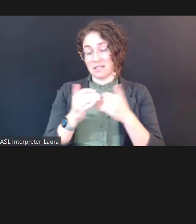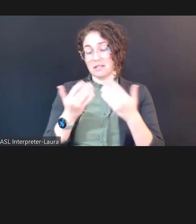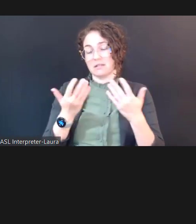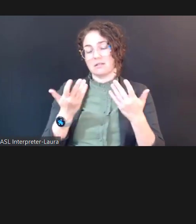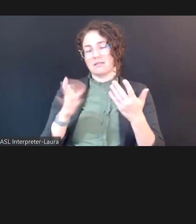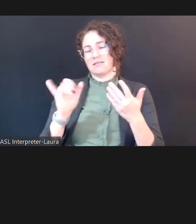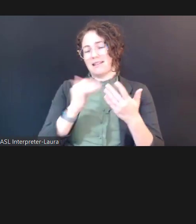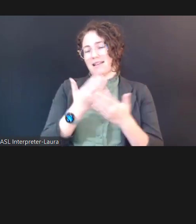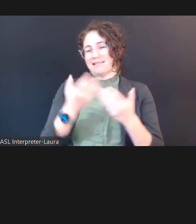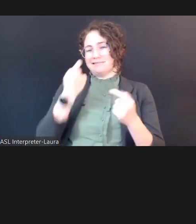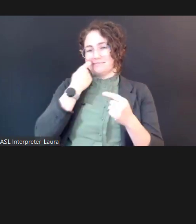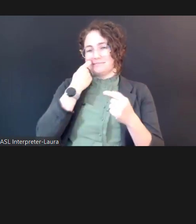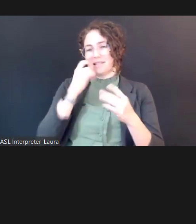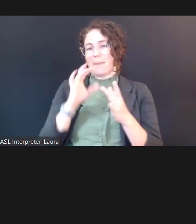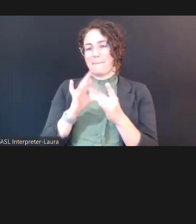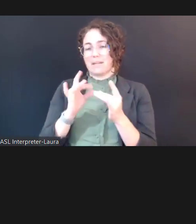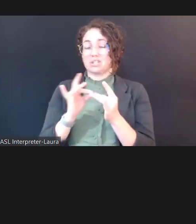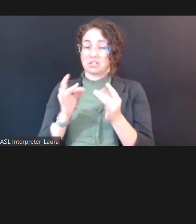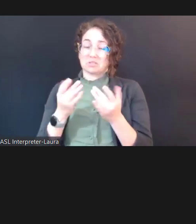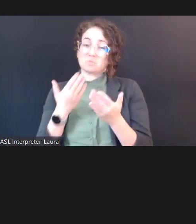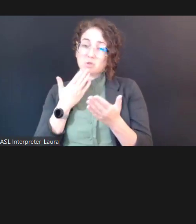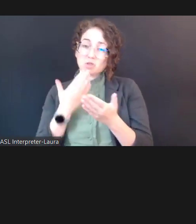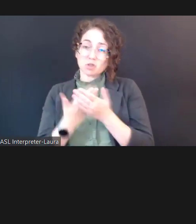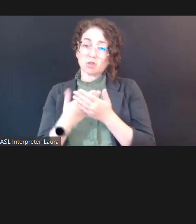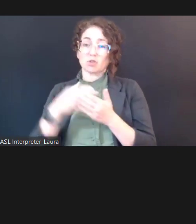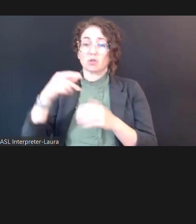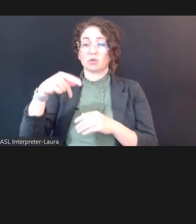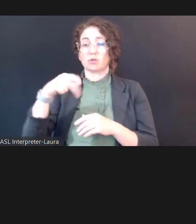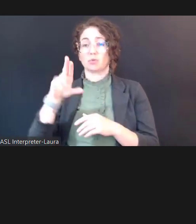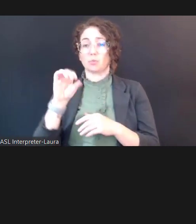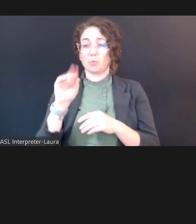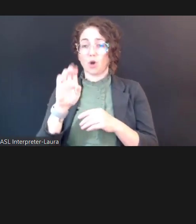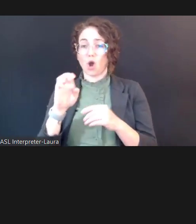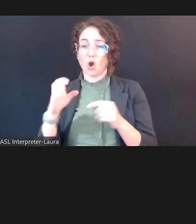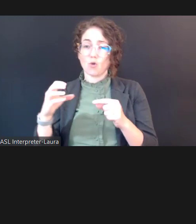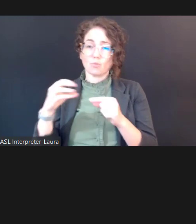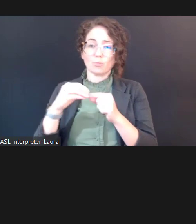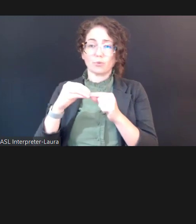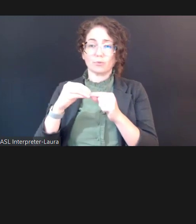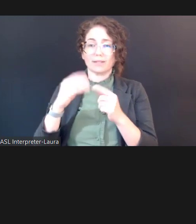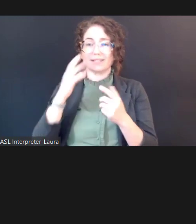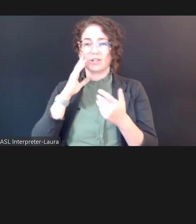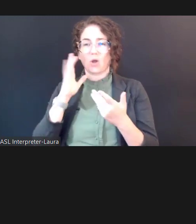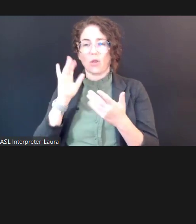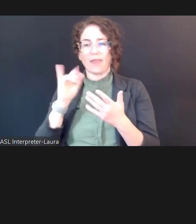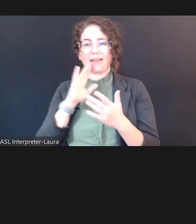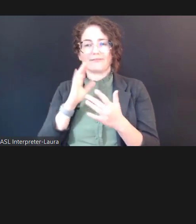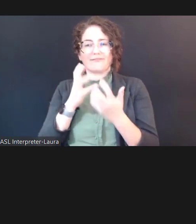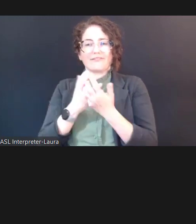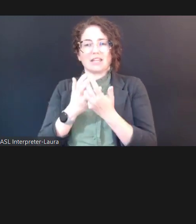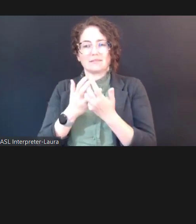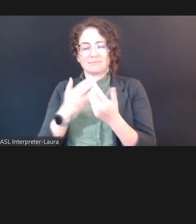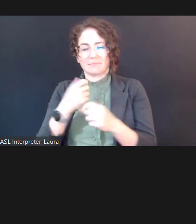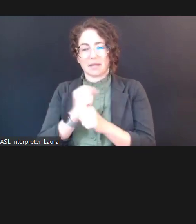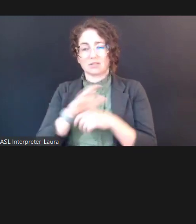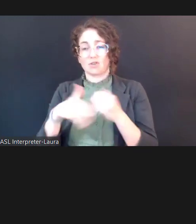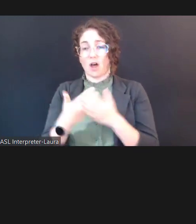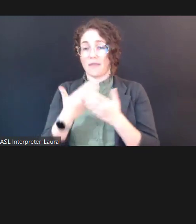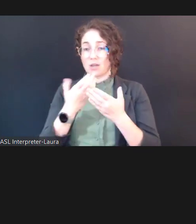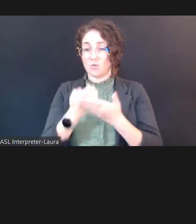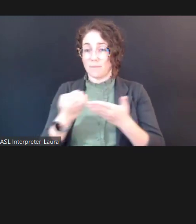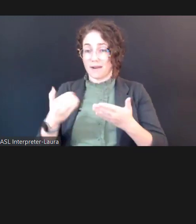just mentioned with good probe fit and a good snug fit make those pieces of equipment that